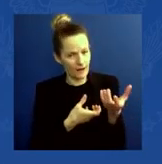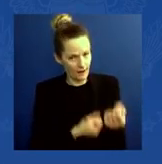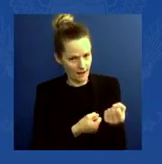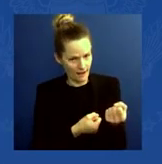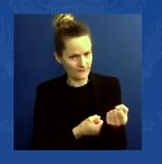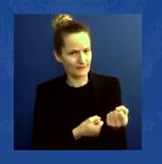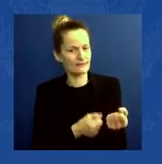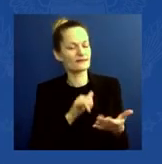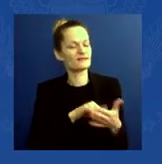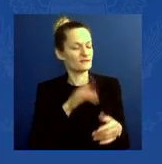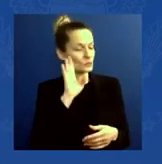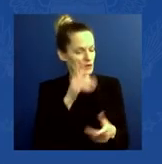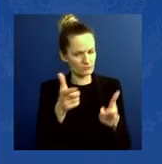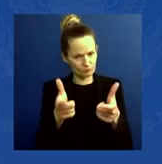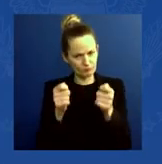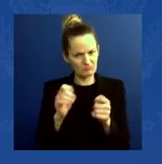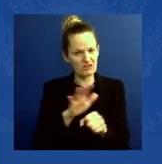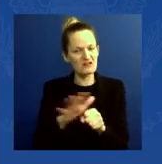Me.